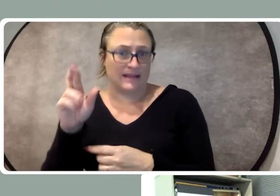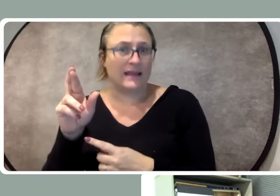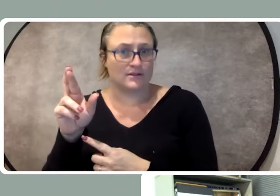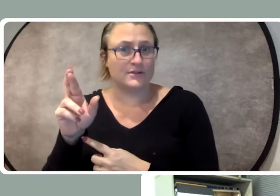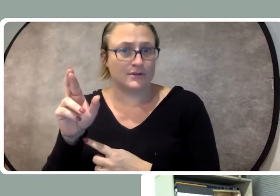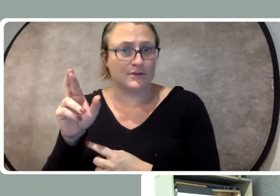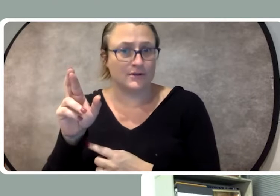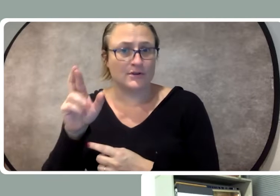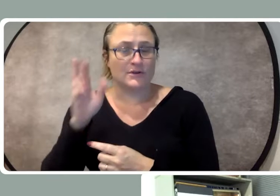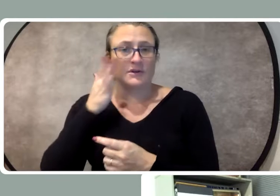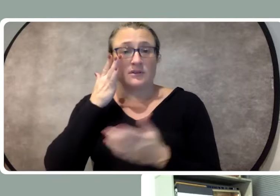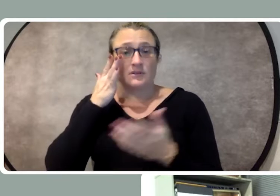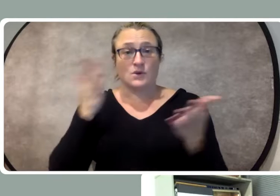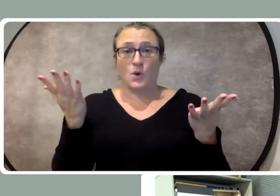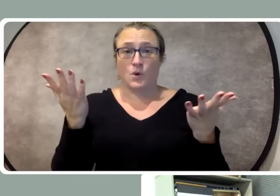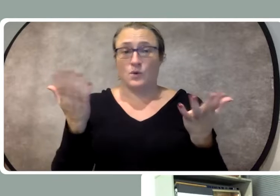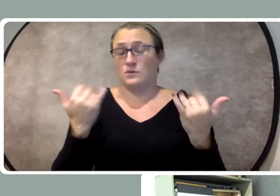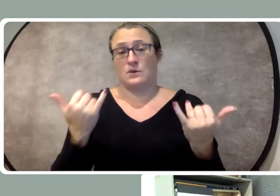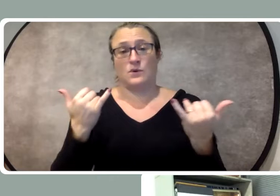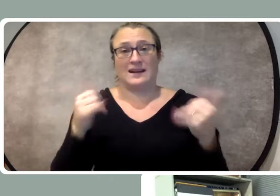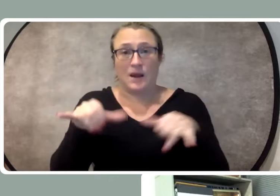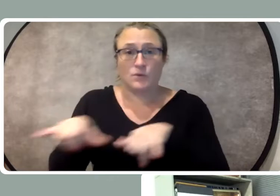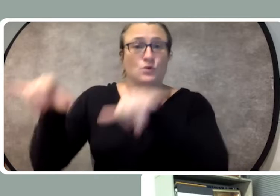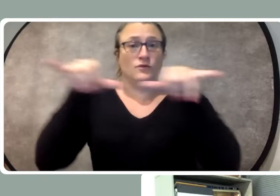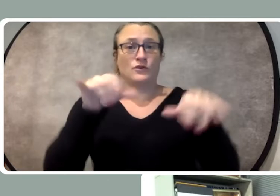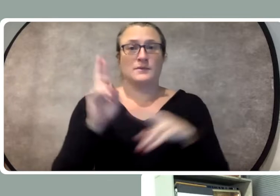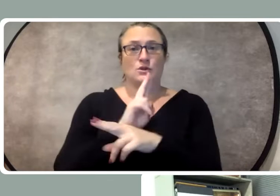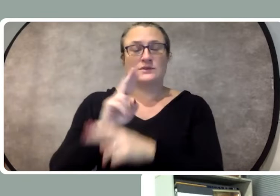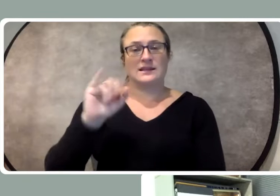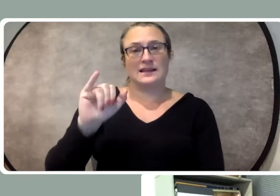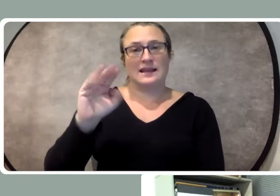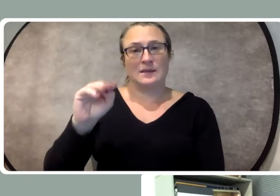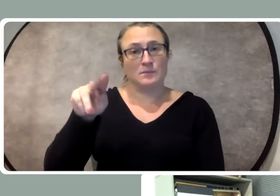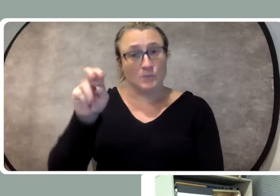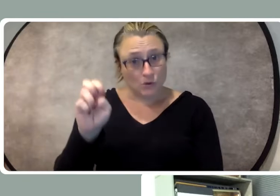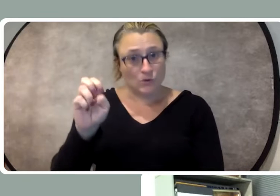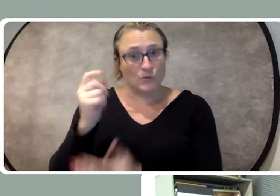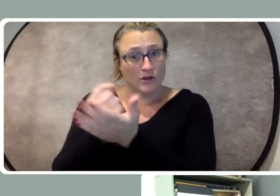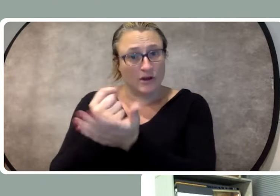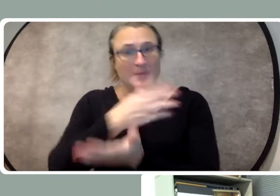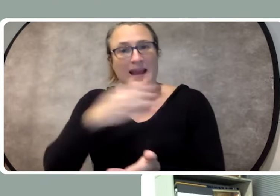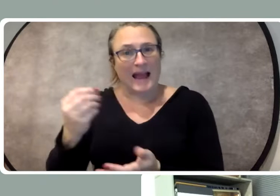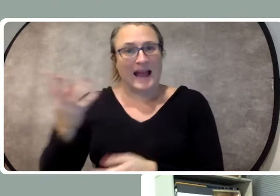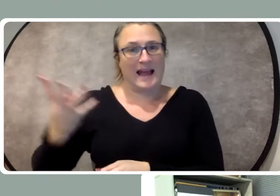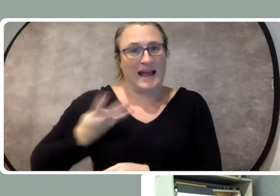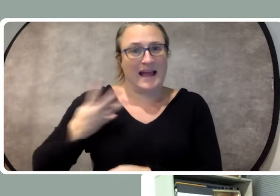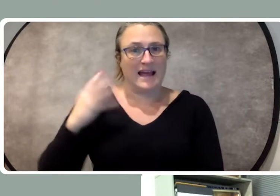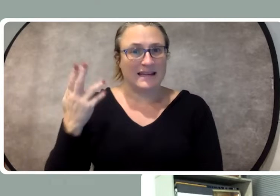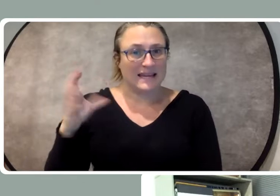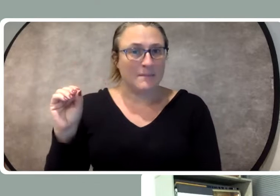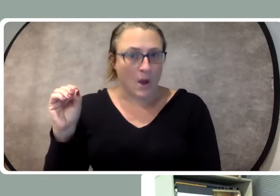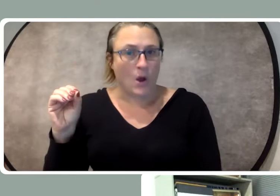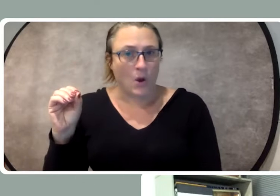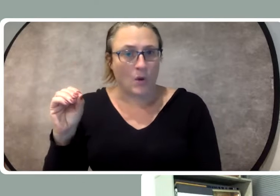now uniformly using immune therapy plus chemo for patients with earlier stages of